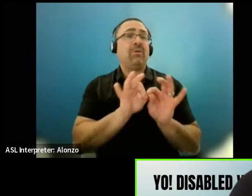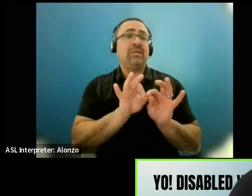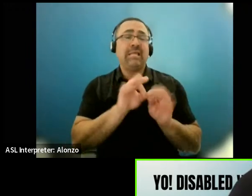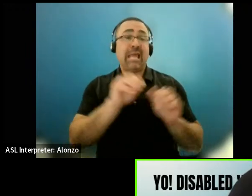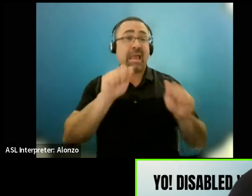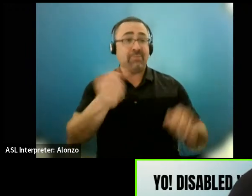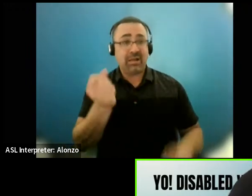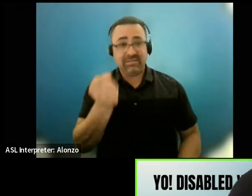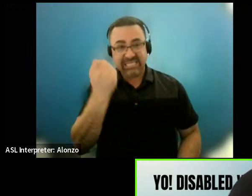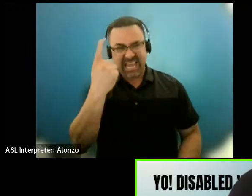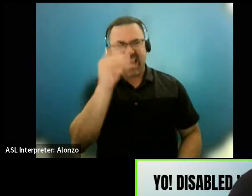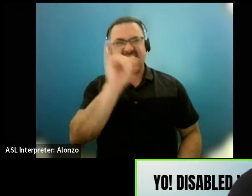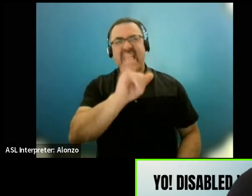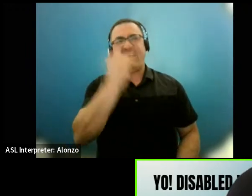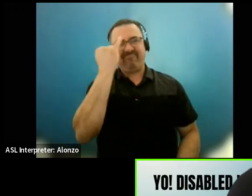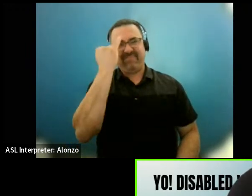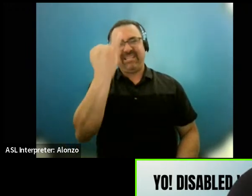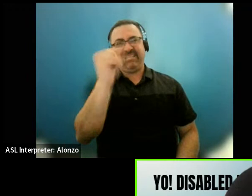understand that,